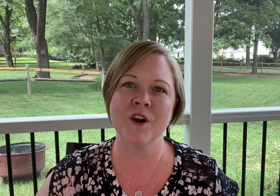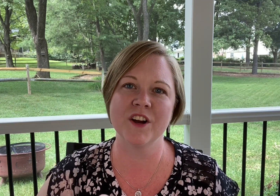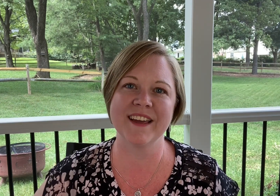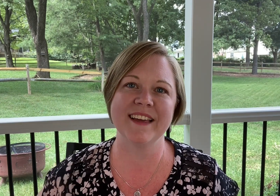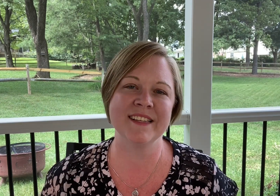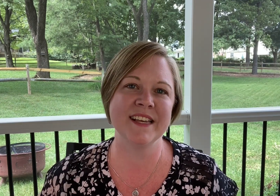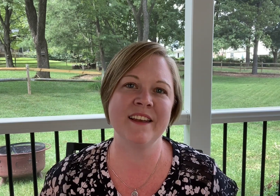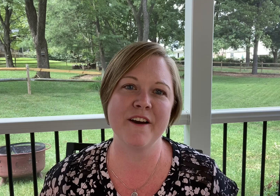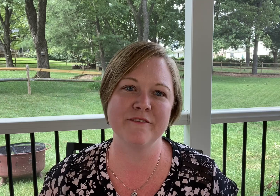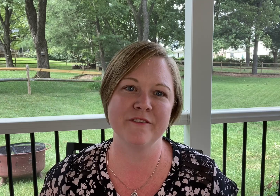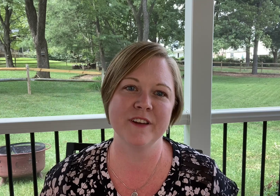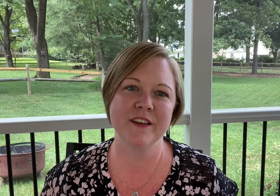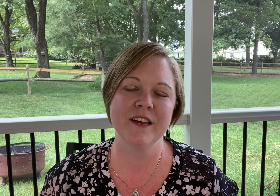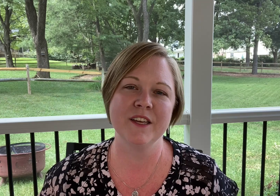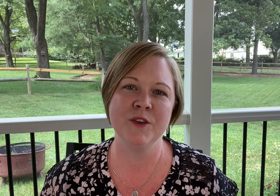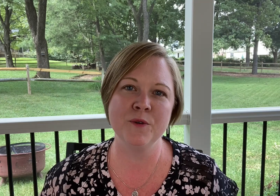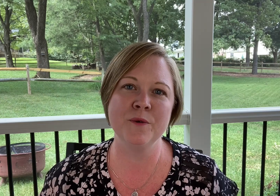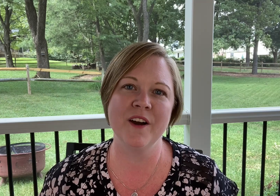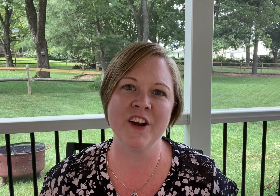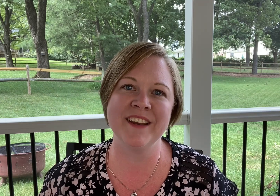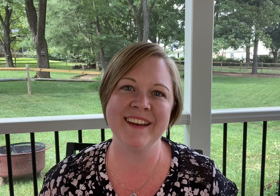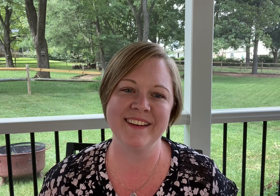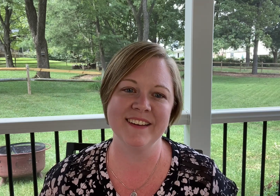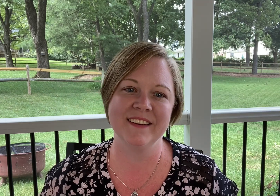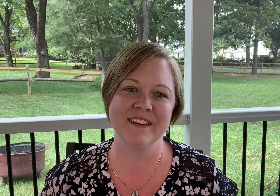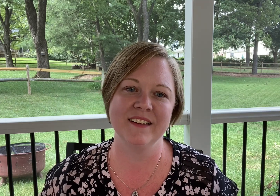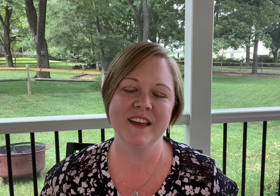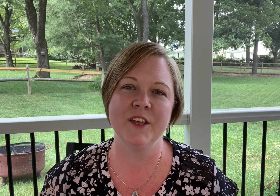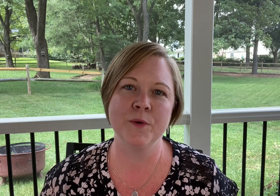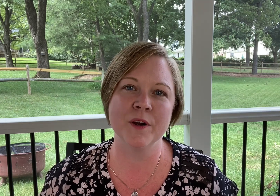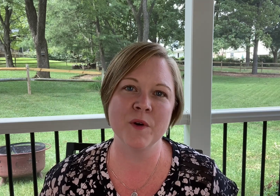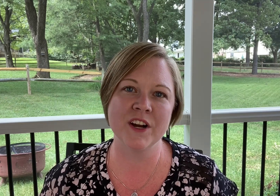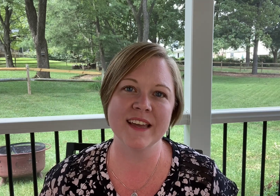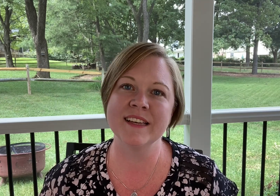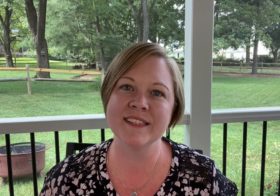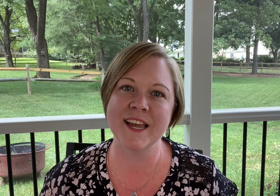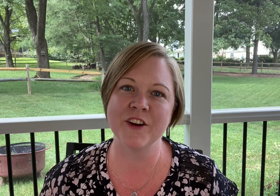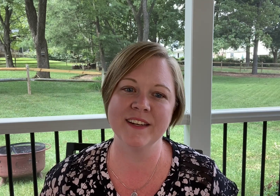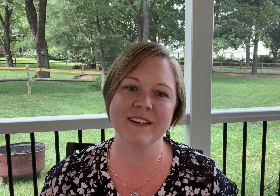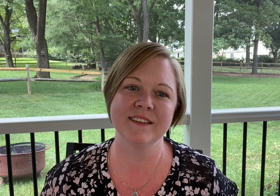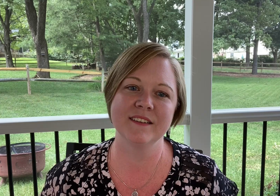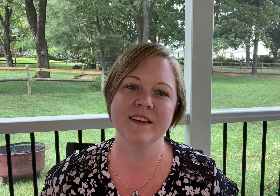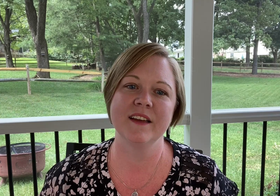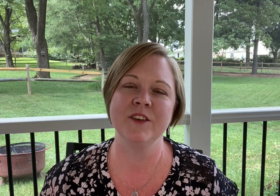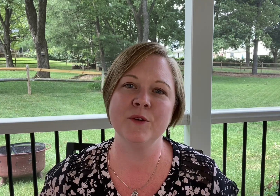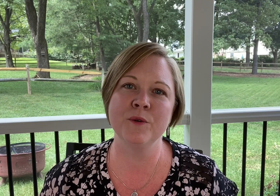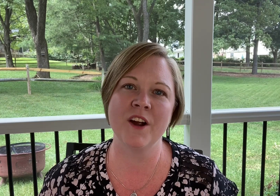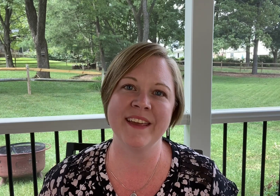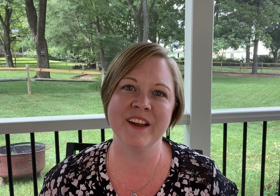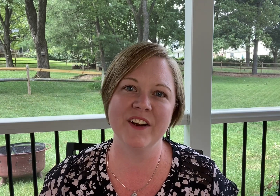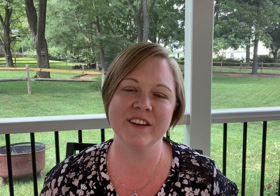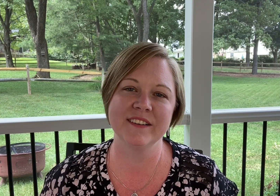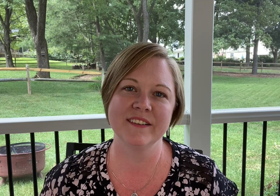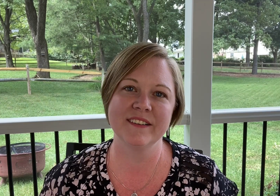Your work is enough. You are needed. Your work is sacred. You